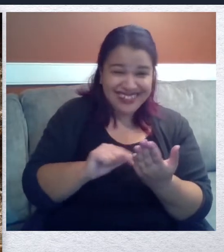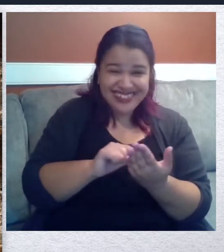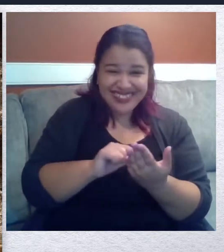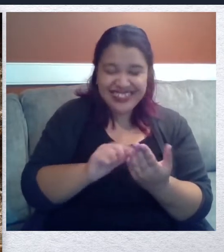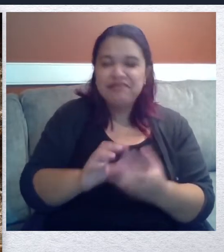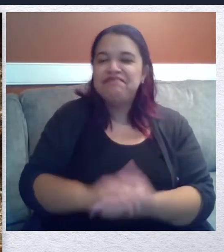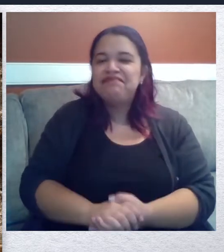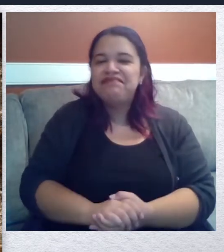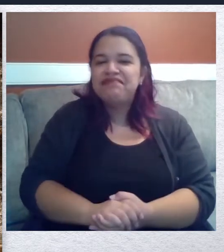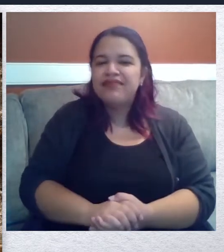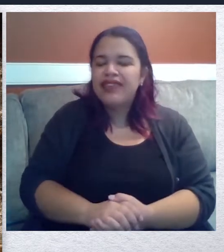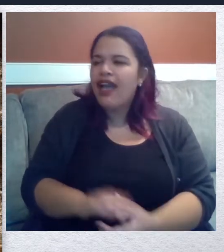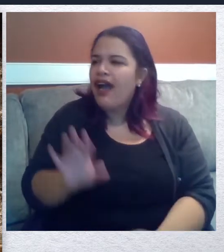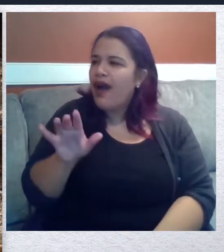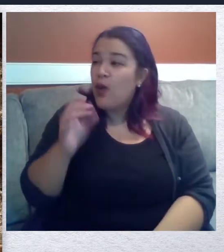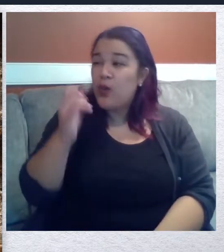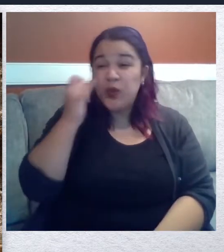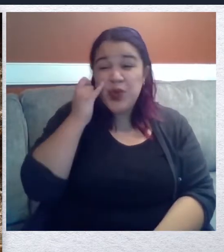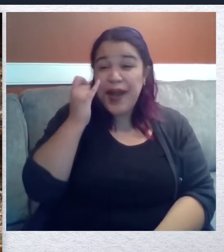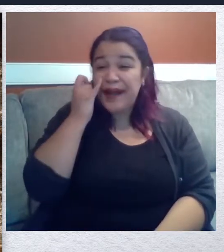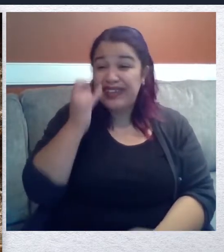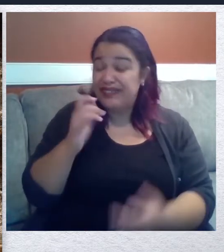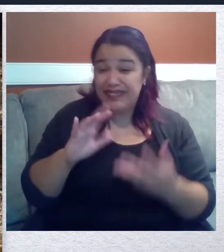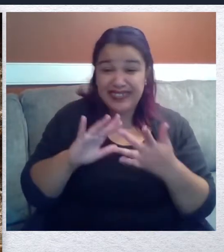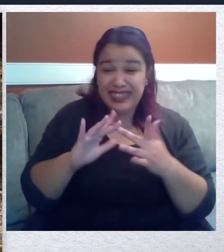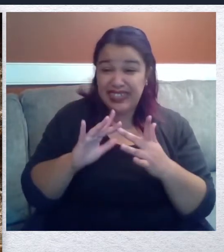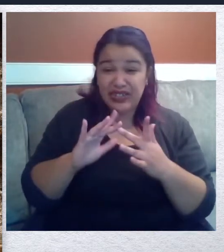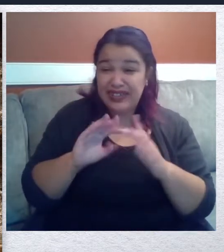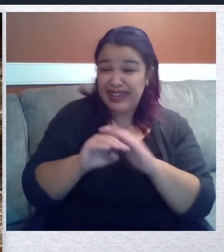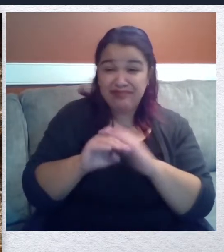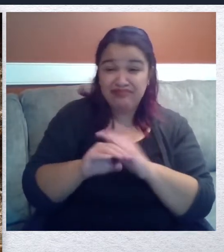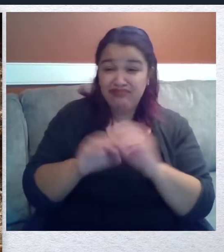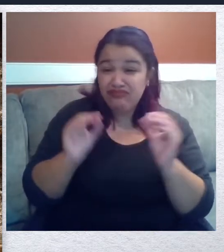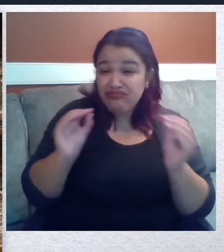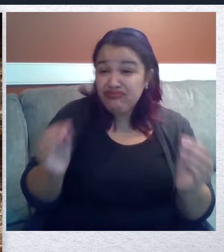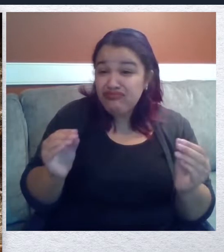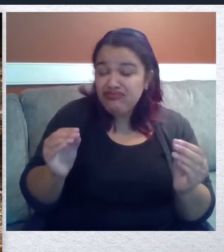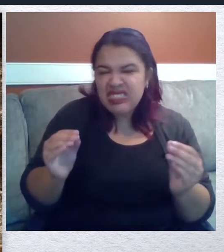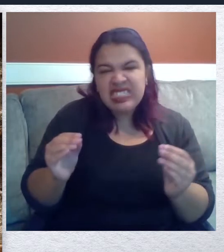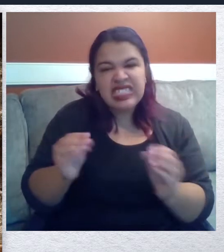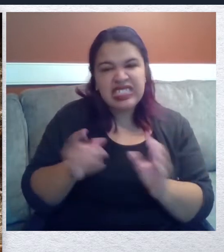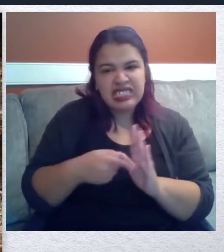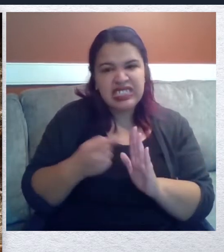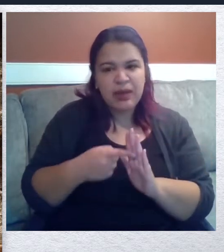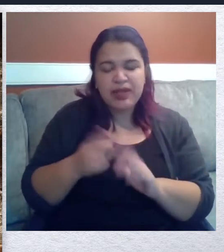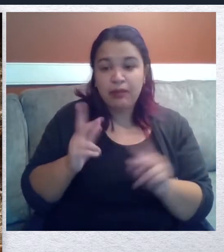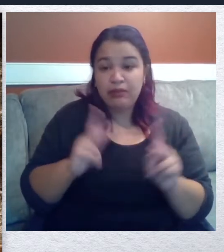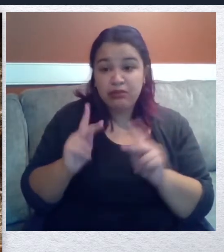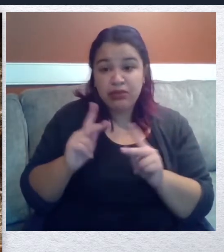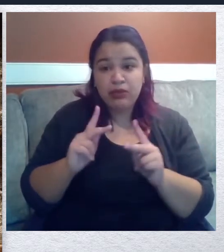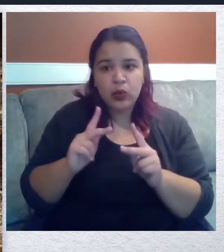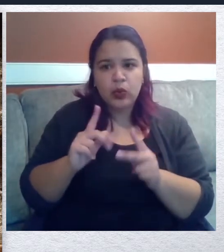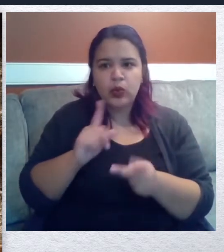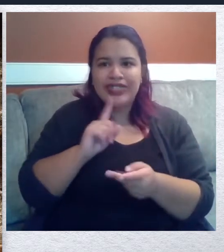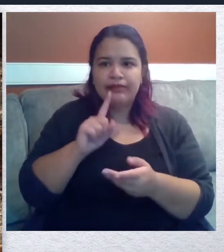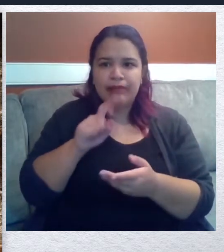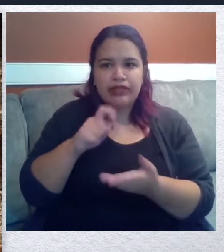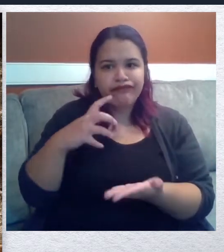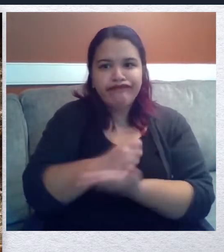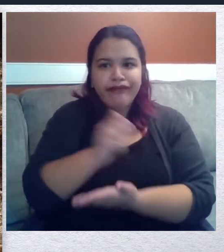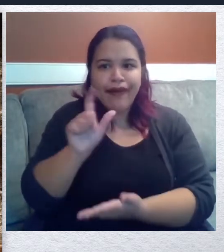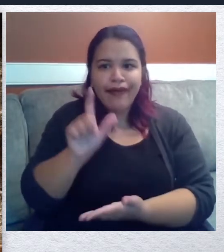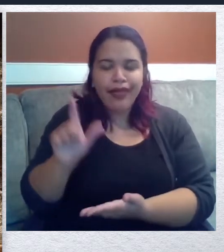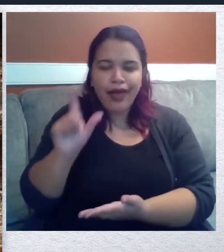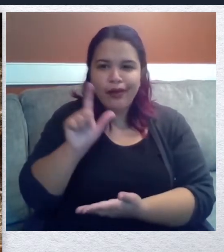library, but that option might not be available right now. Right. So if a candidate does not have